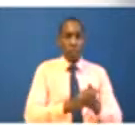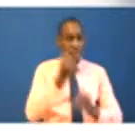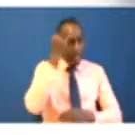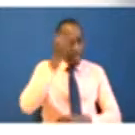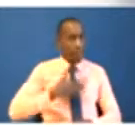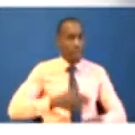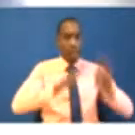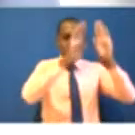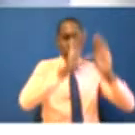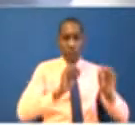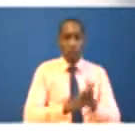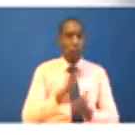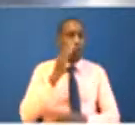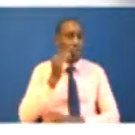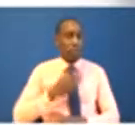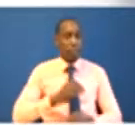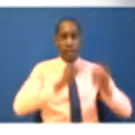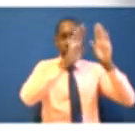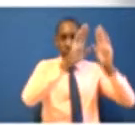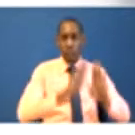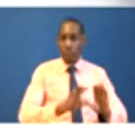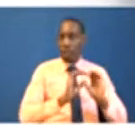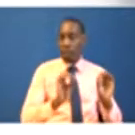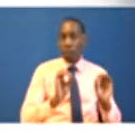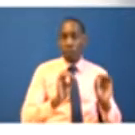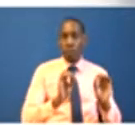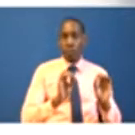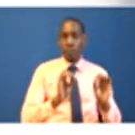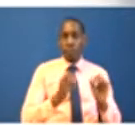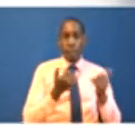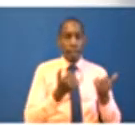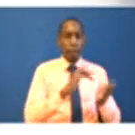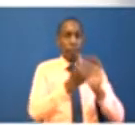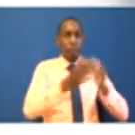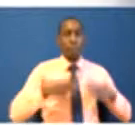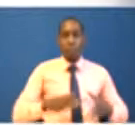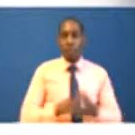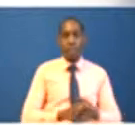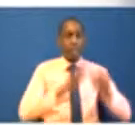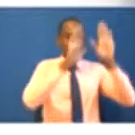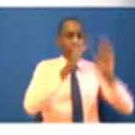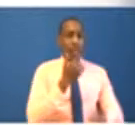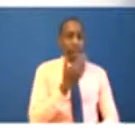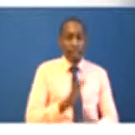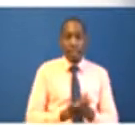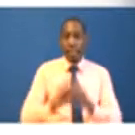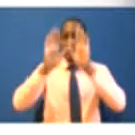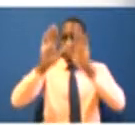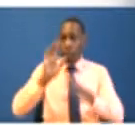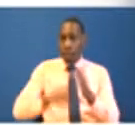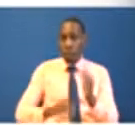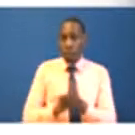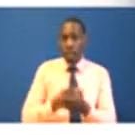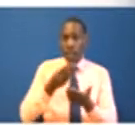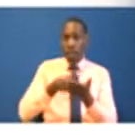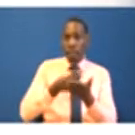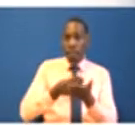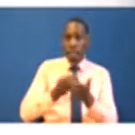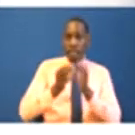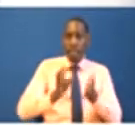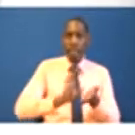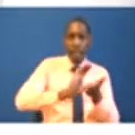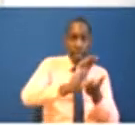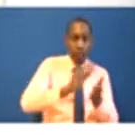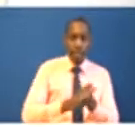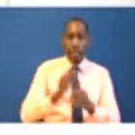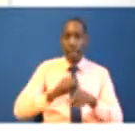experience all those put in one basket to them didn't make sense what made sense is how much composition and when they